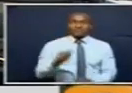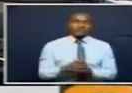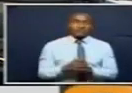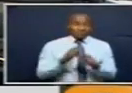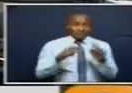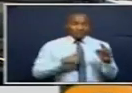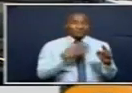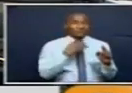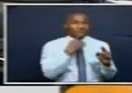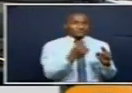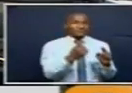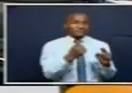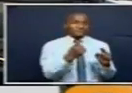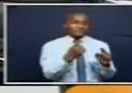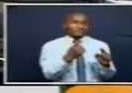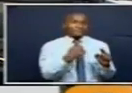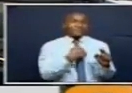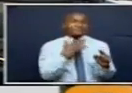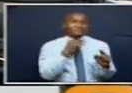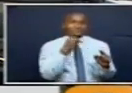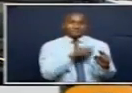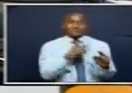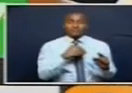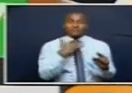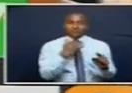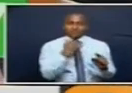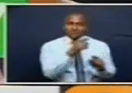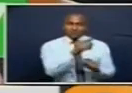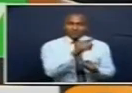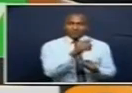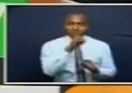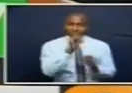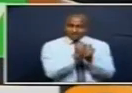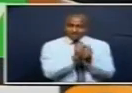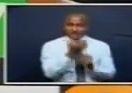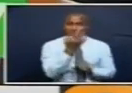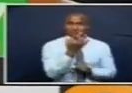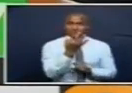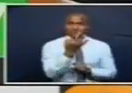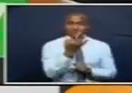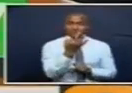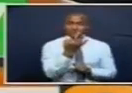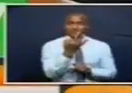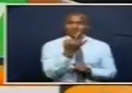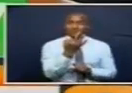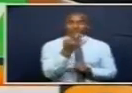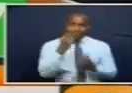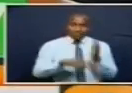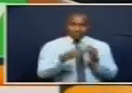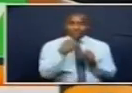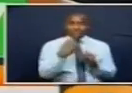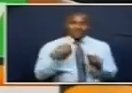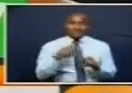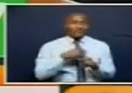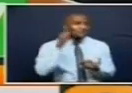you. Let me just finish my point. I want to remind Manyora that in 2013, and I take you that on what you're telling us about the Kalenjin